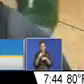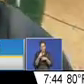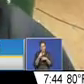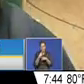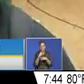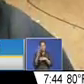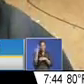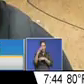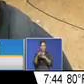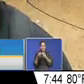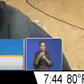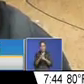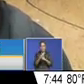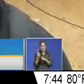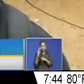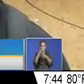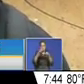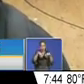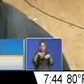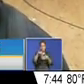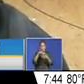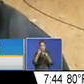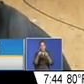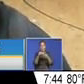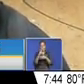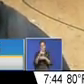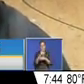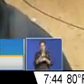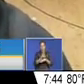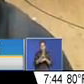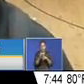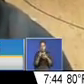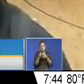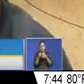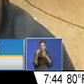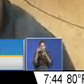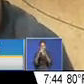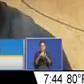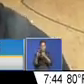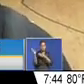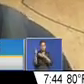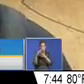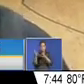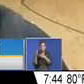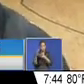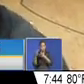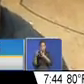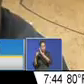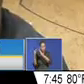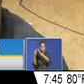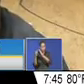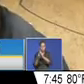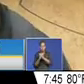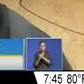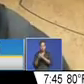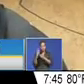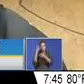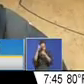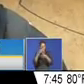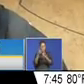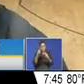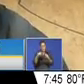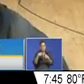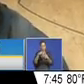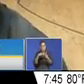year where we actually lost in Game 7 to Breezes. We decided to come back this year stronger to win it,